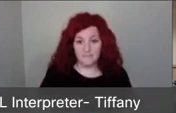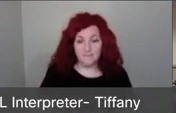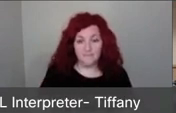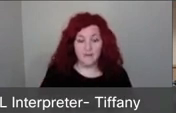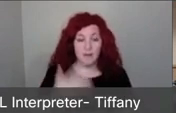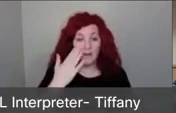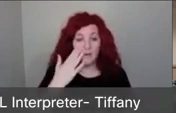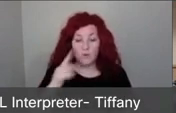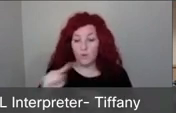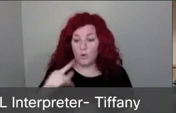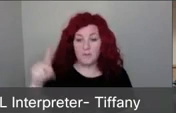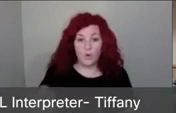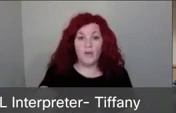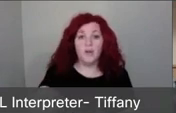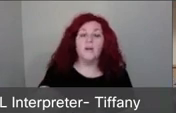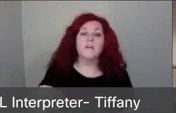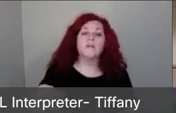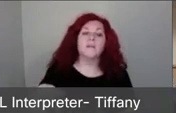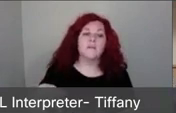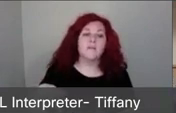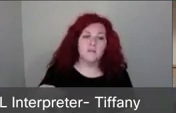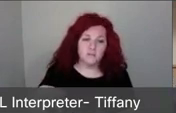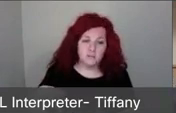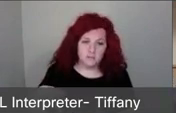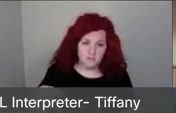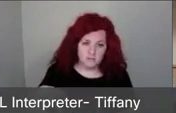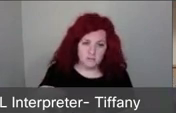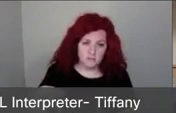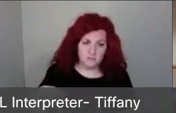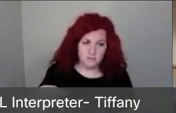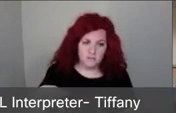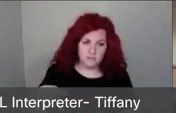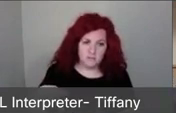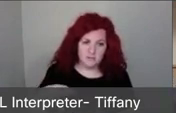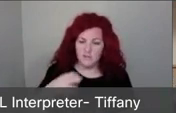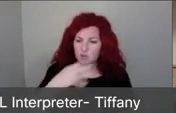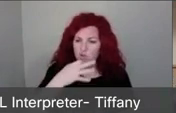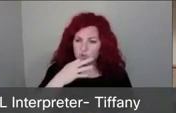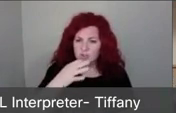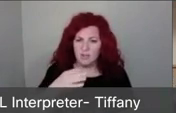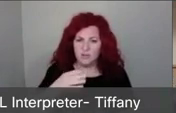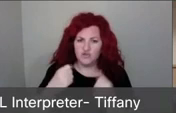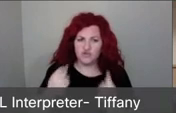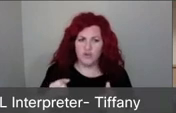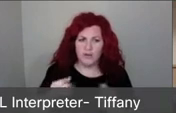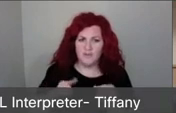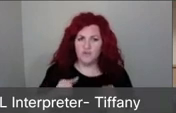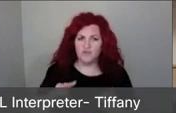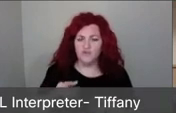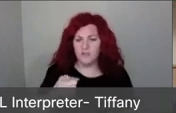going over to Peoria, right, like as soon as I go down the street. So I think